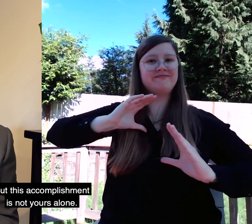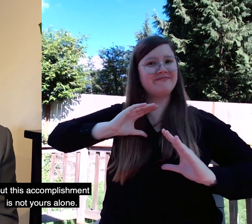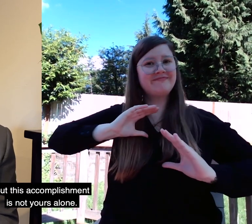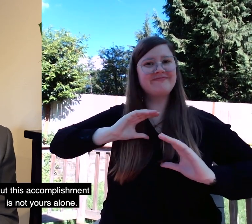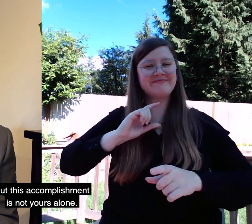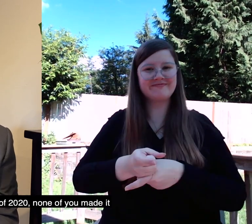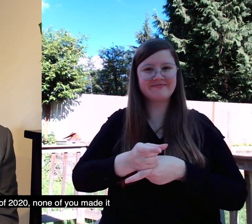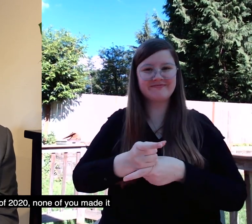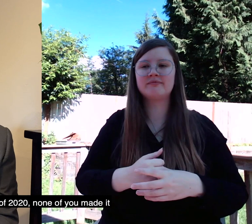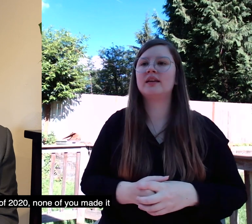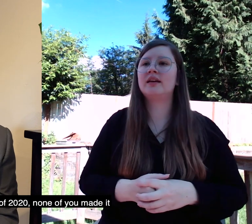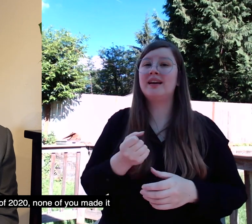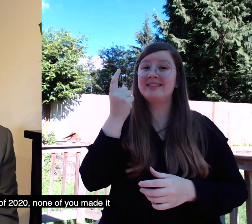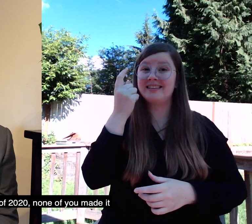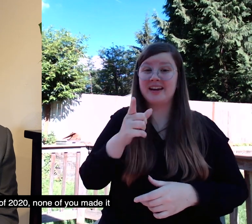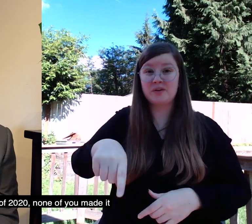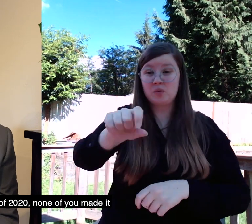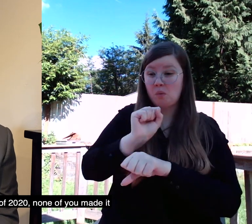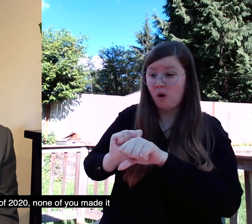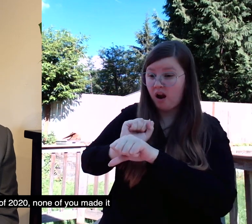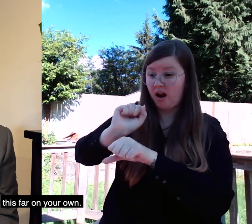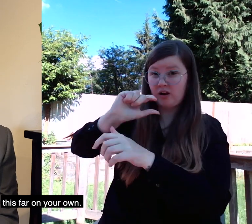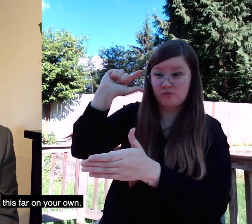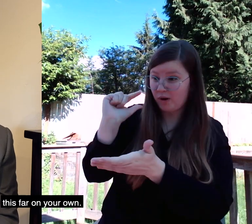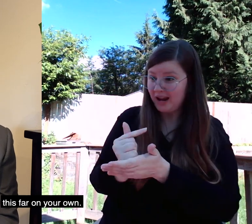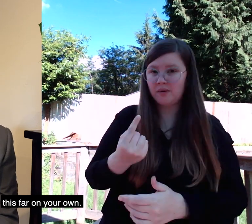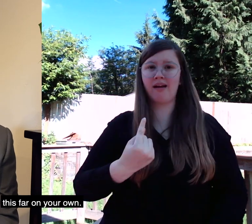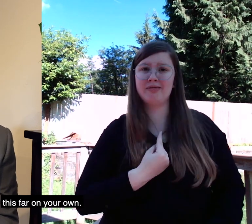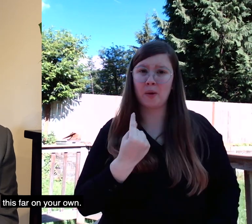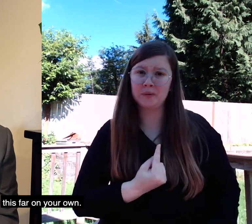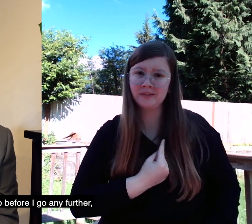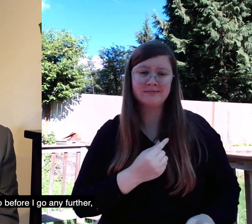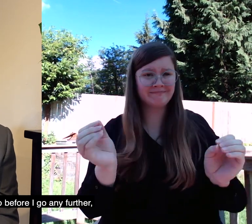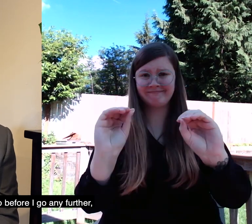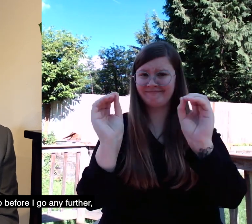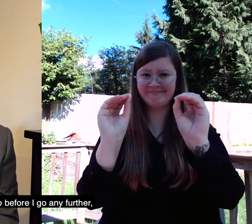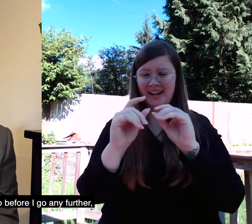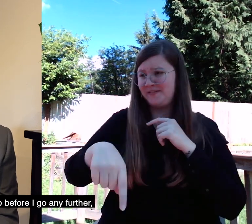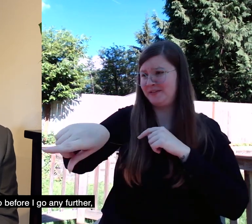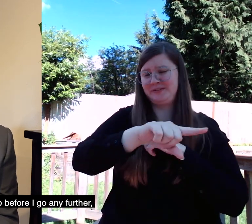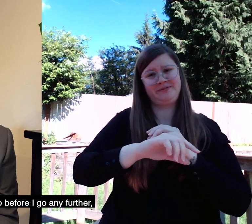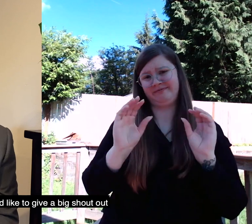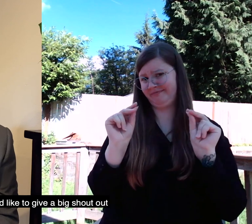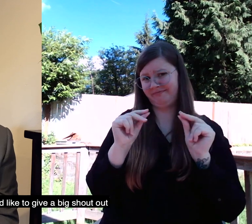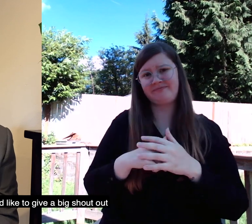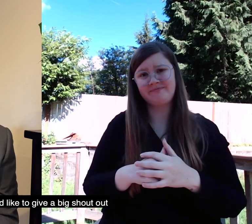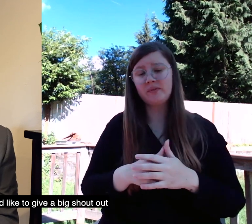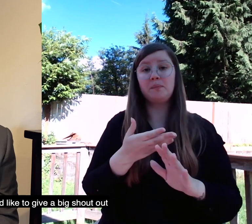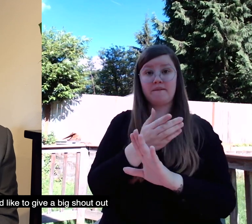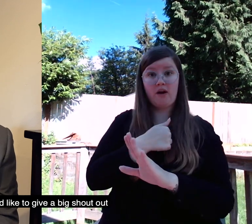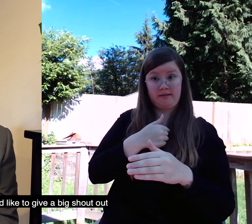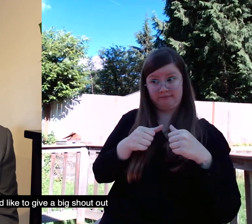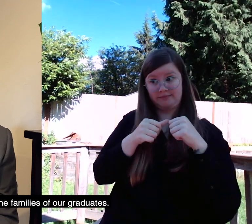accomplishment is not yours alone. Class of 2020, none of you made it this far on your own. So before I go any further, I would